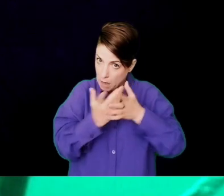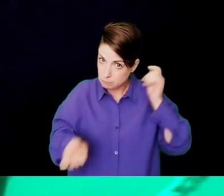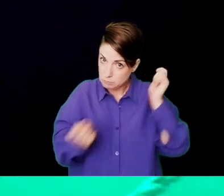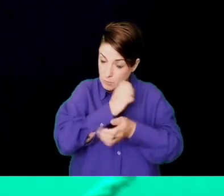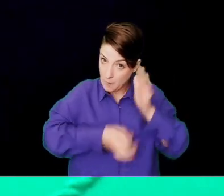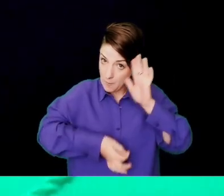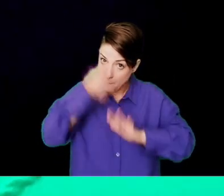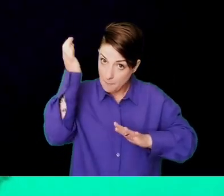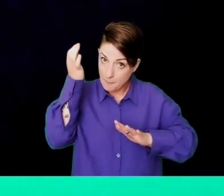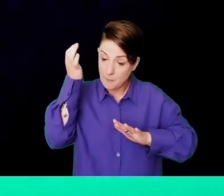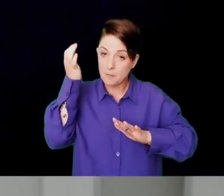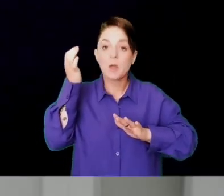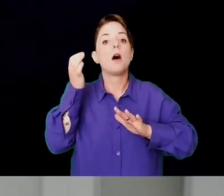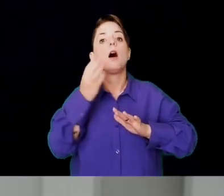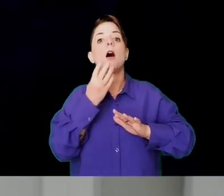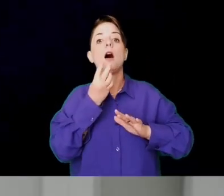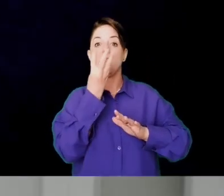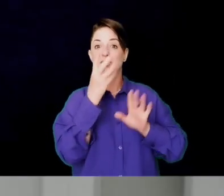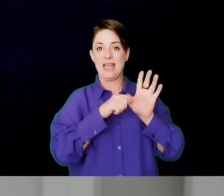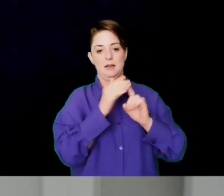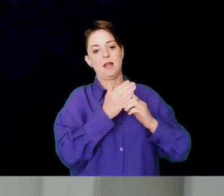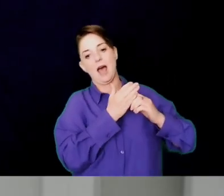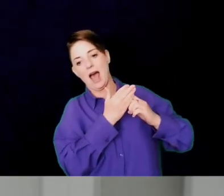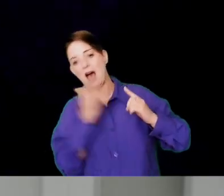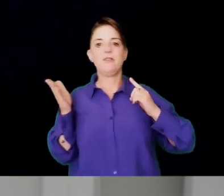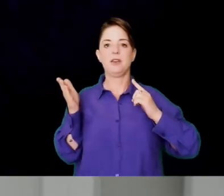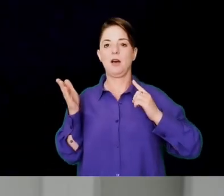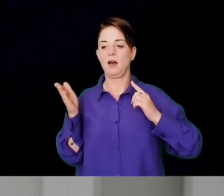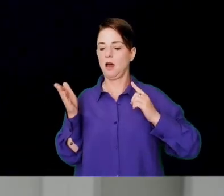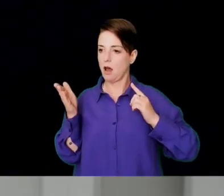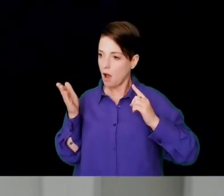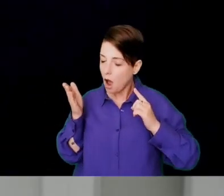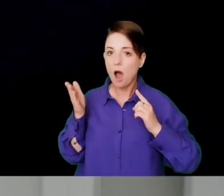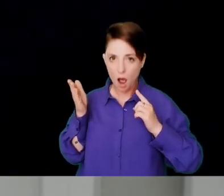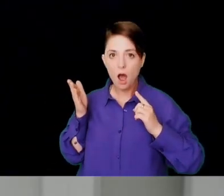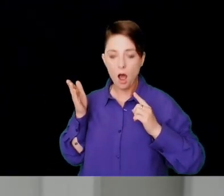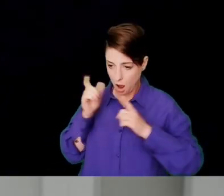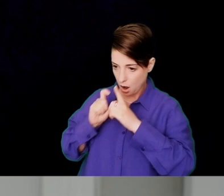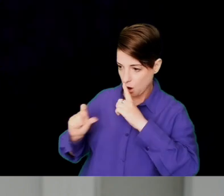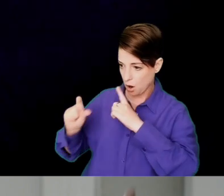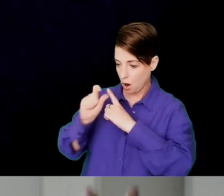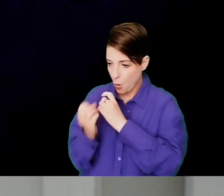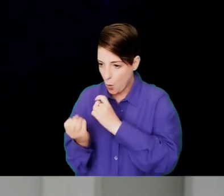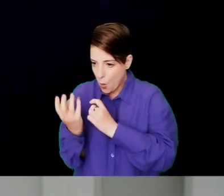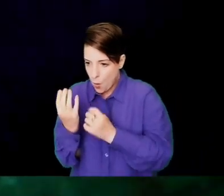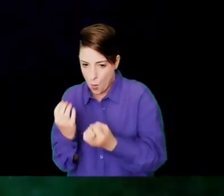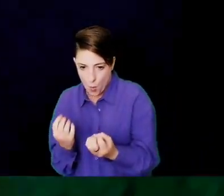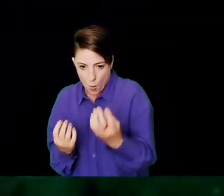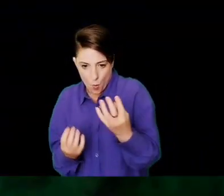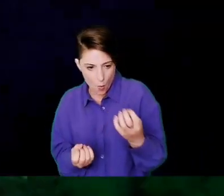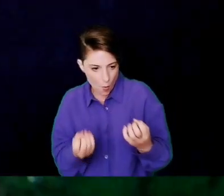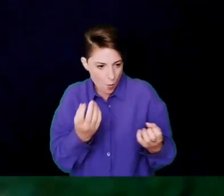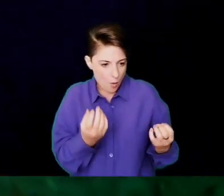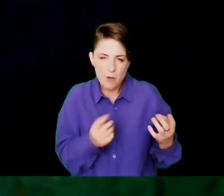anything was going to change. But after year 3, we really did start to see communities growing on the seabed, like just